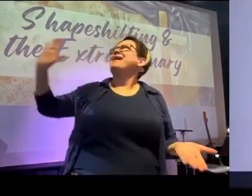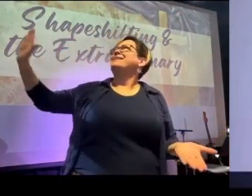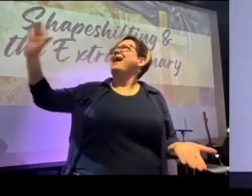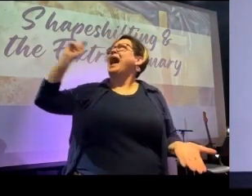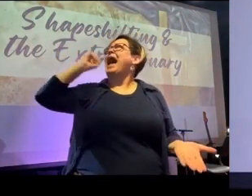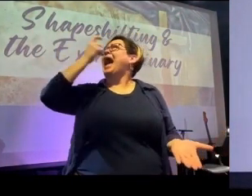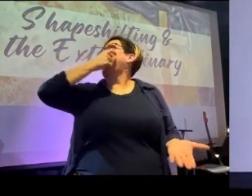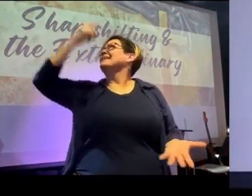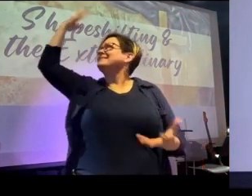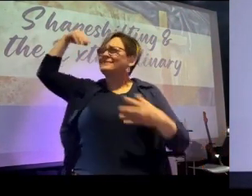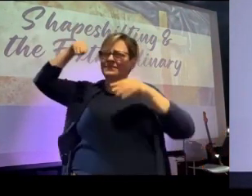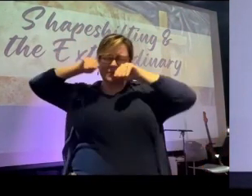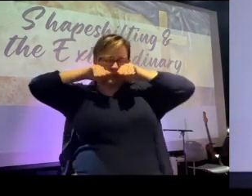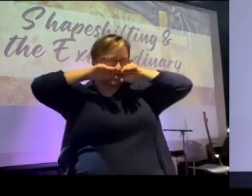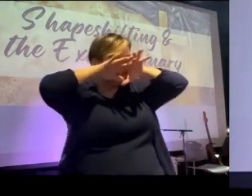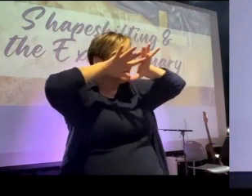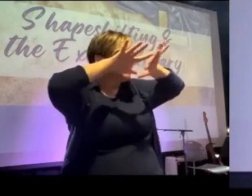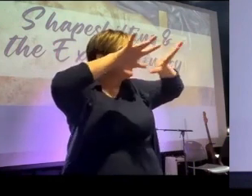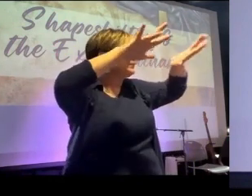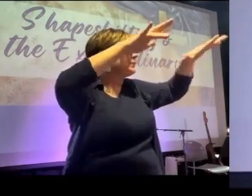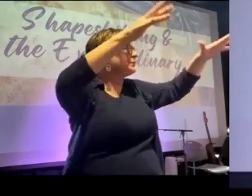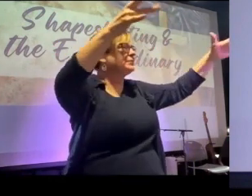rooted in our ancestors,